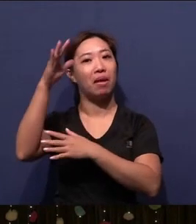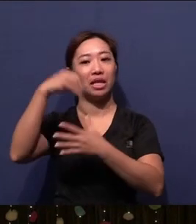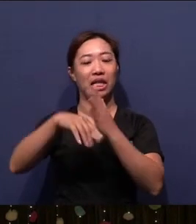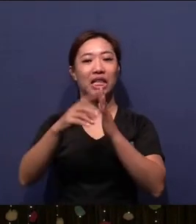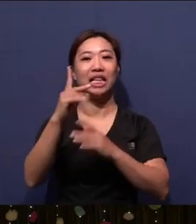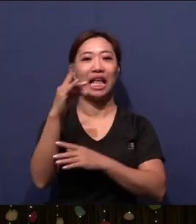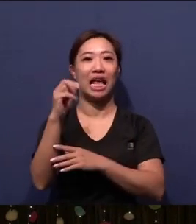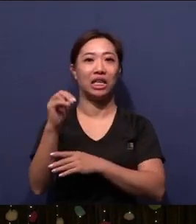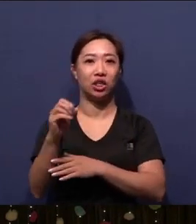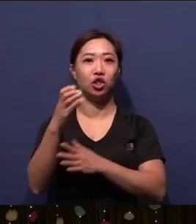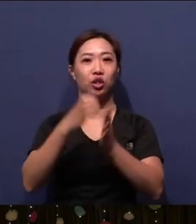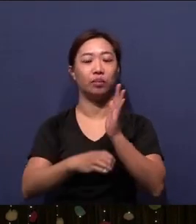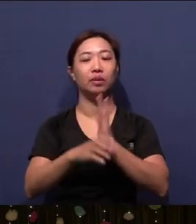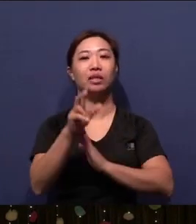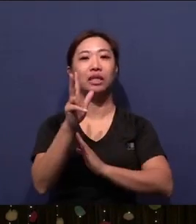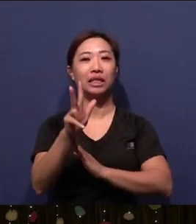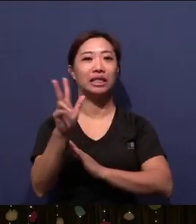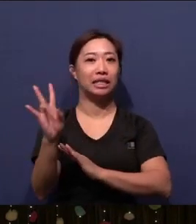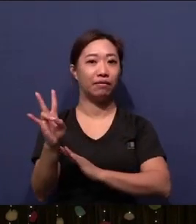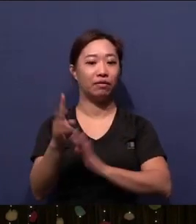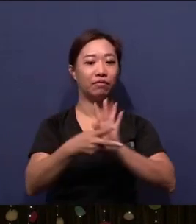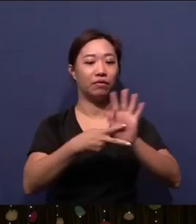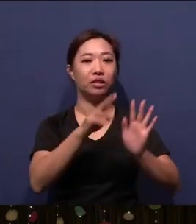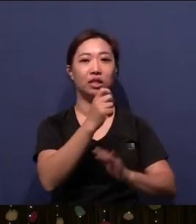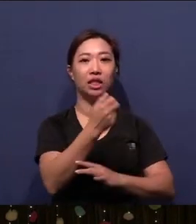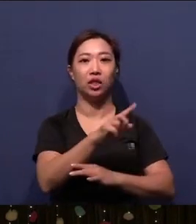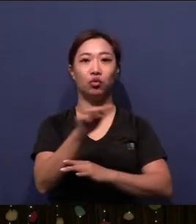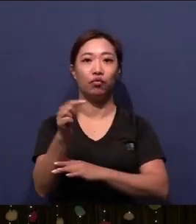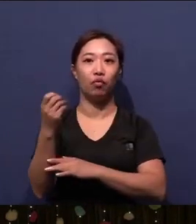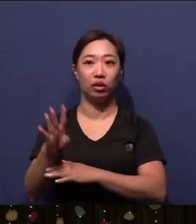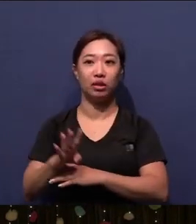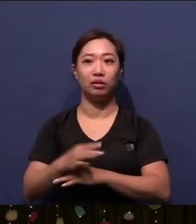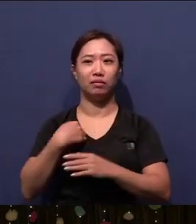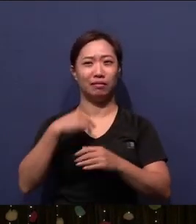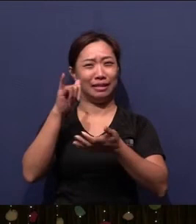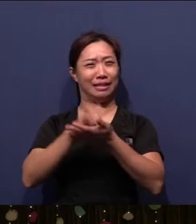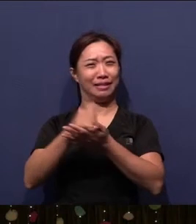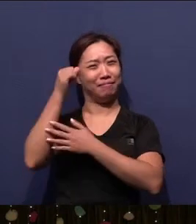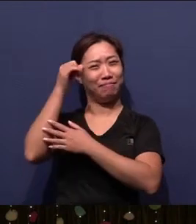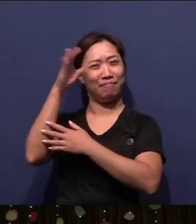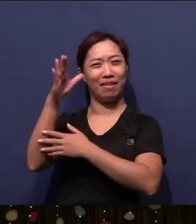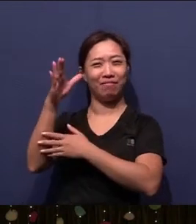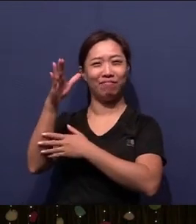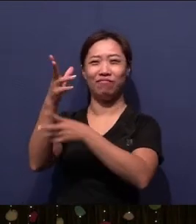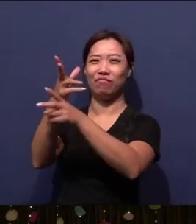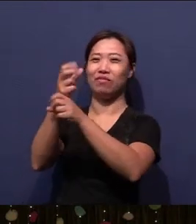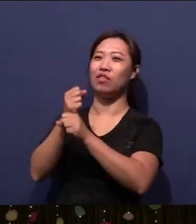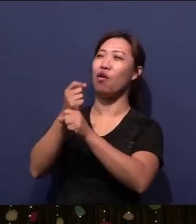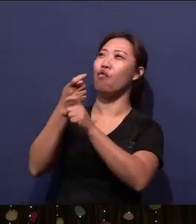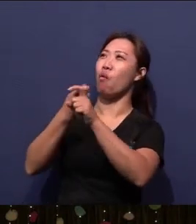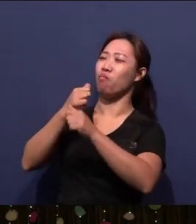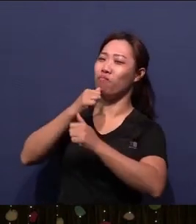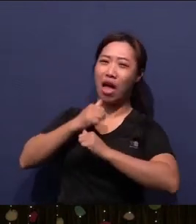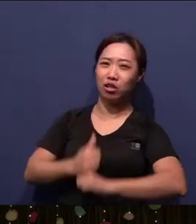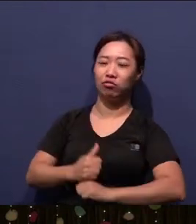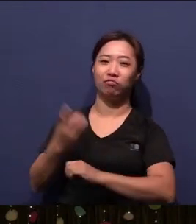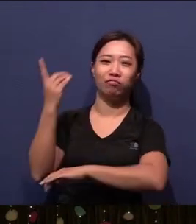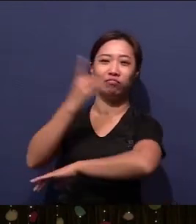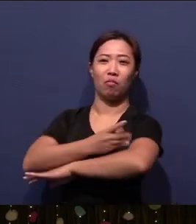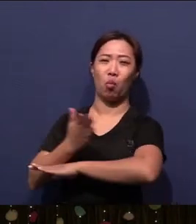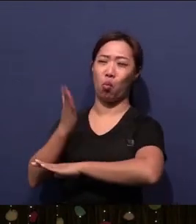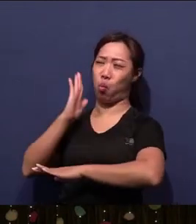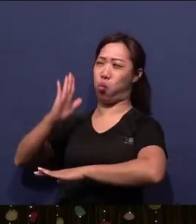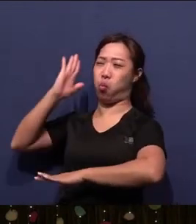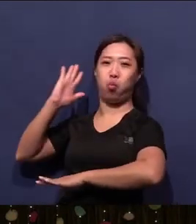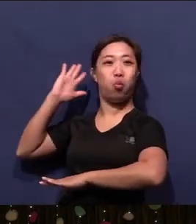13 to 14. And in Daniel, this Son of Man receives the kingdom from the ancient days, from the Ancient of